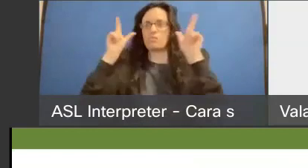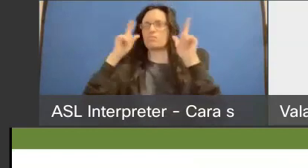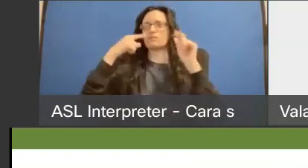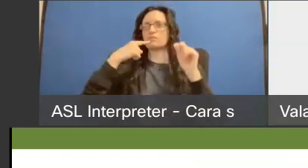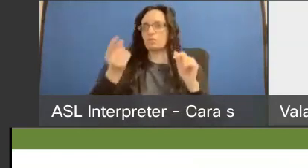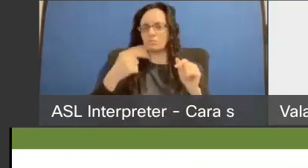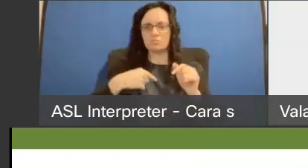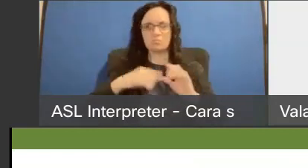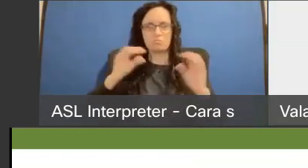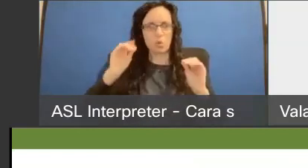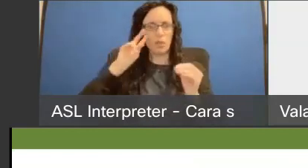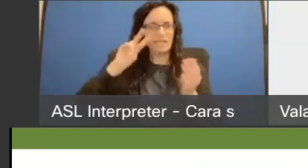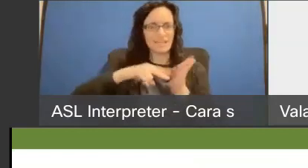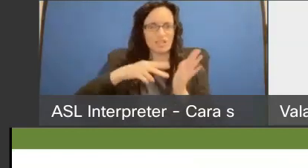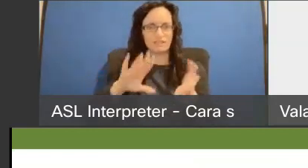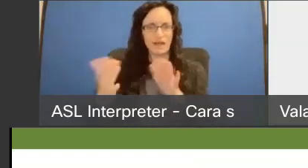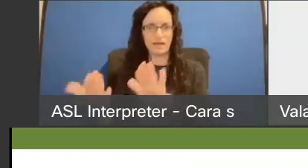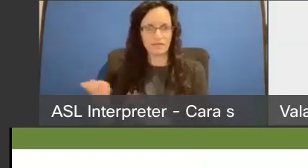intention of dying.